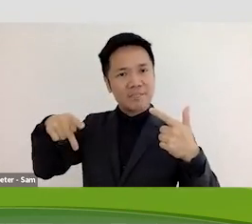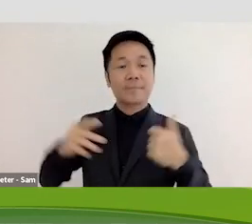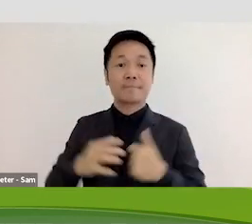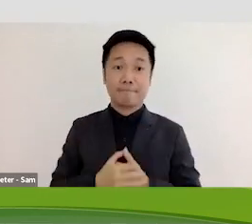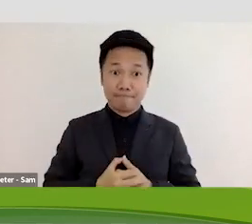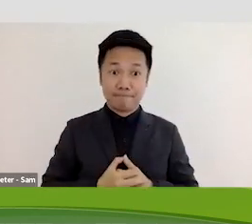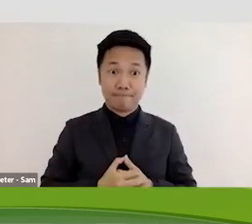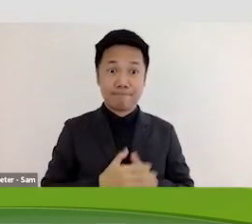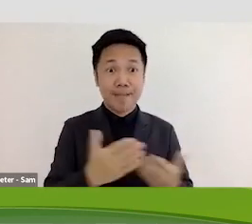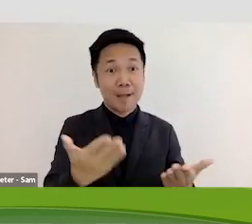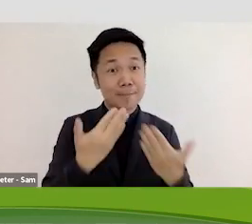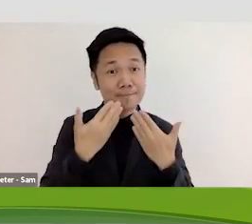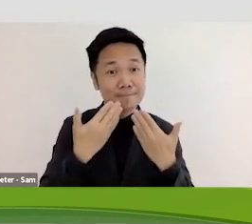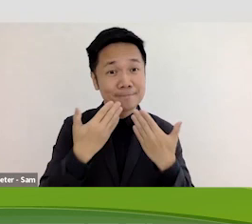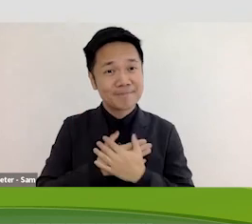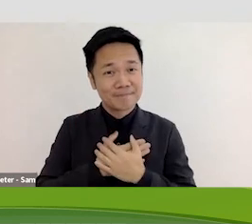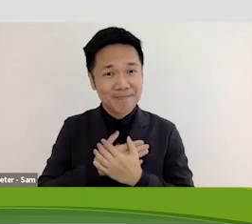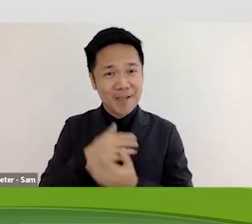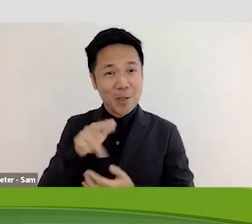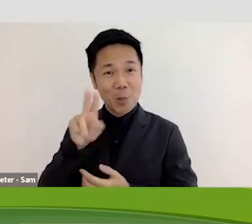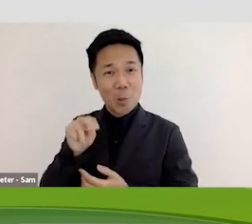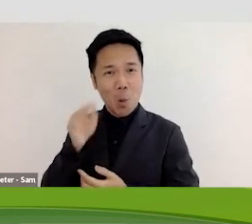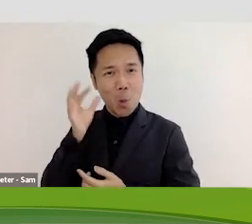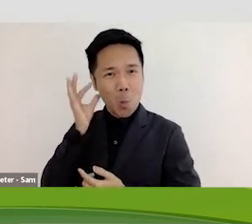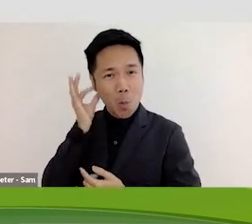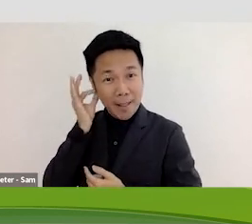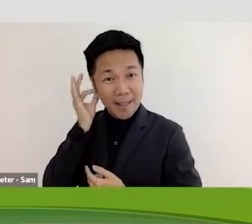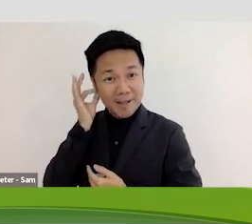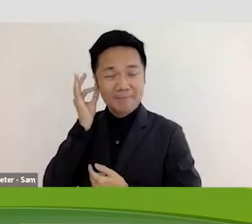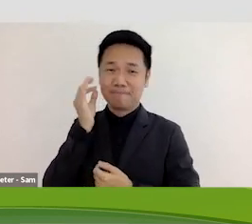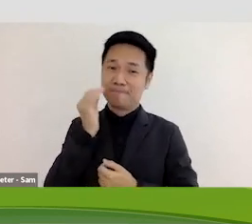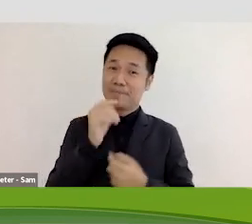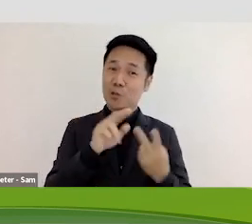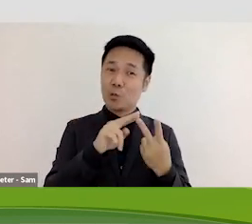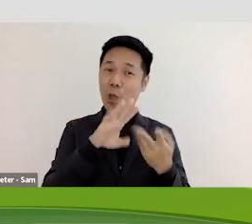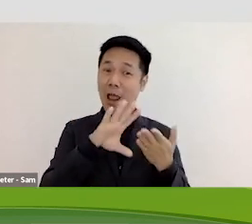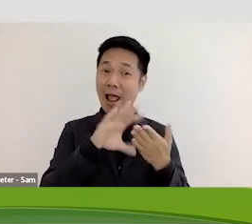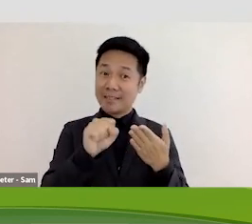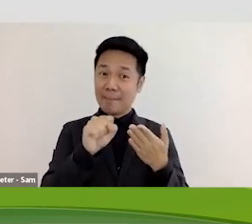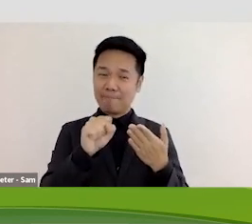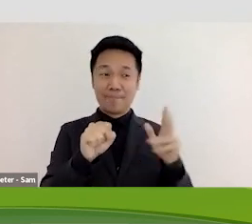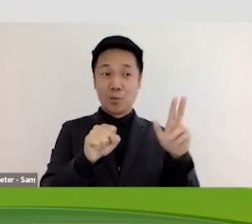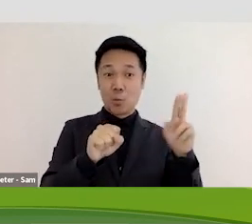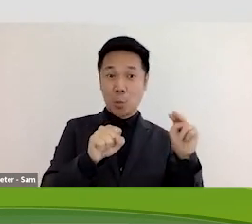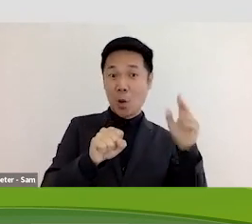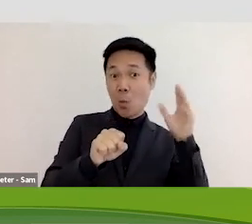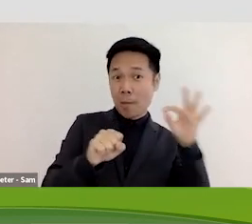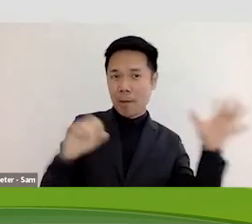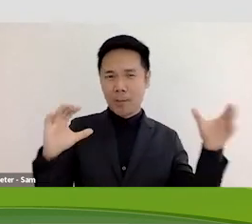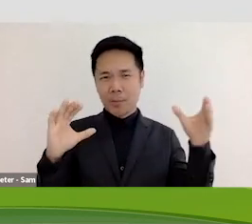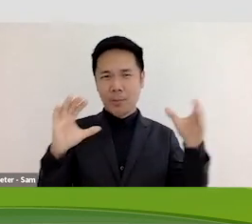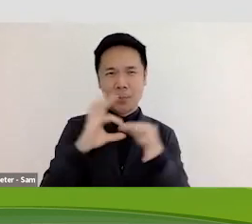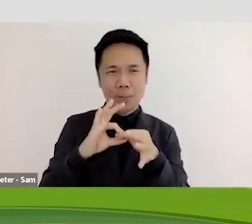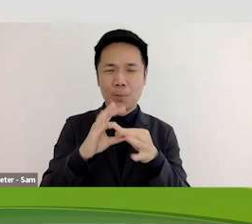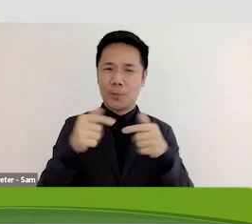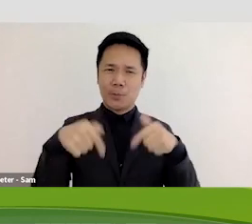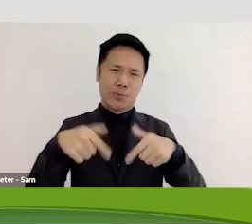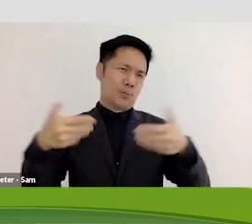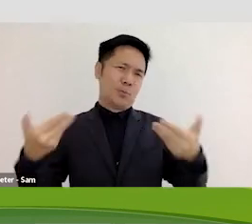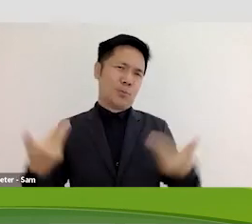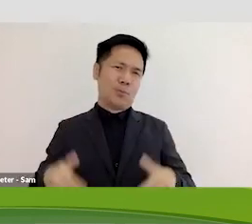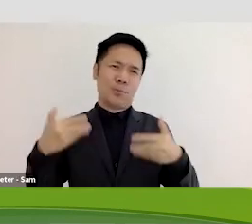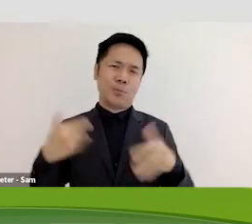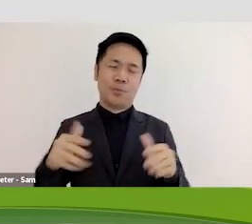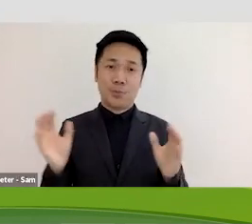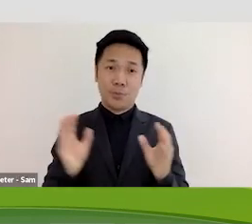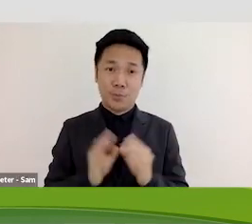the teams from UN Women as well as ESCAP who put together this really wonderful meeting. We have